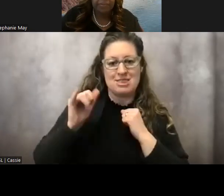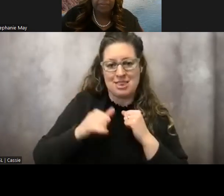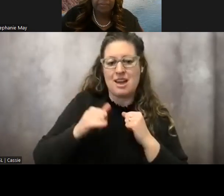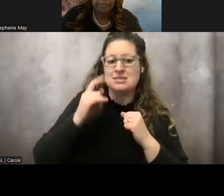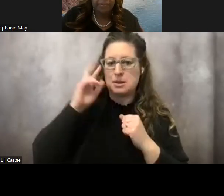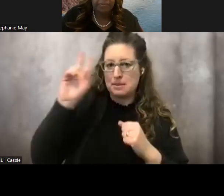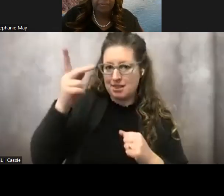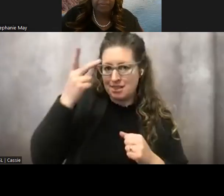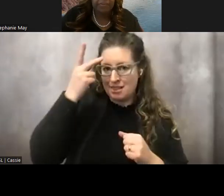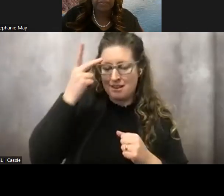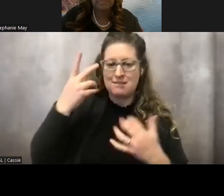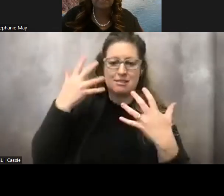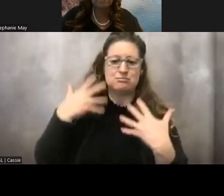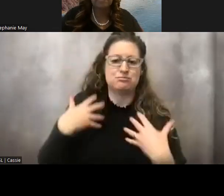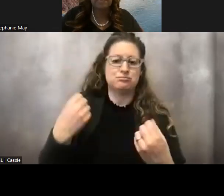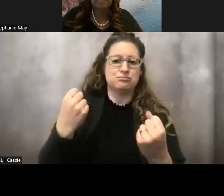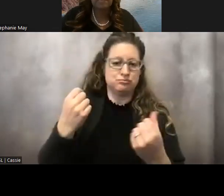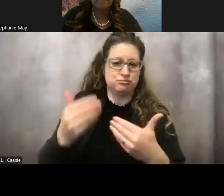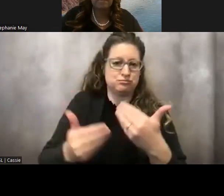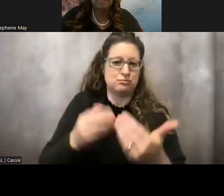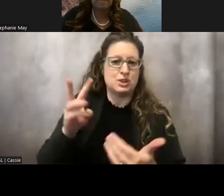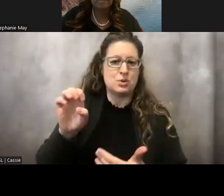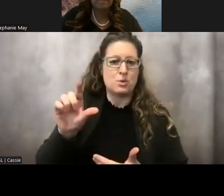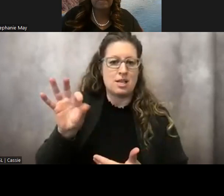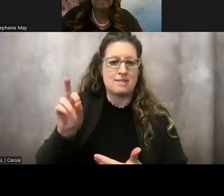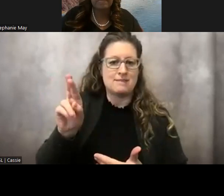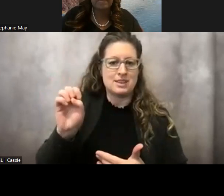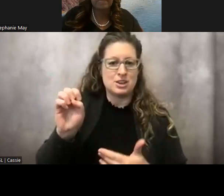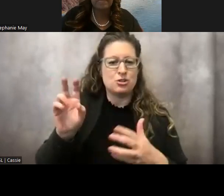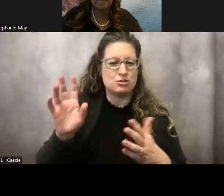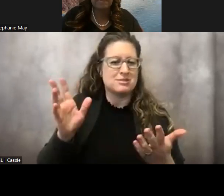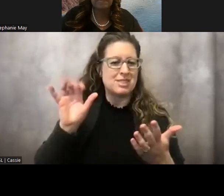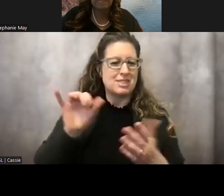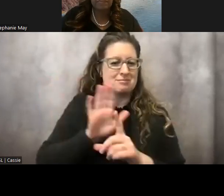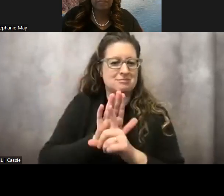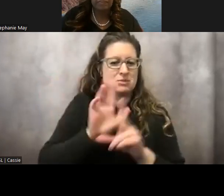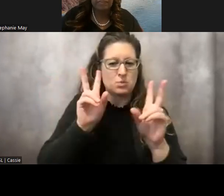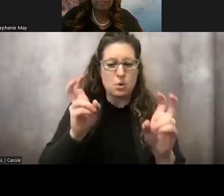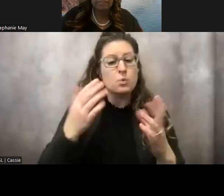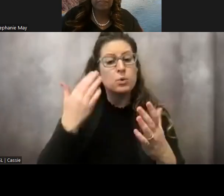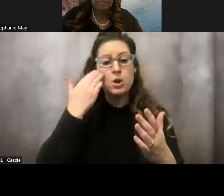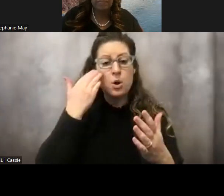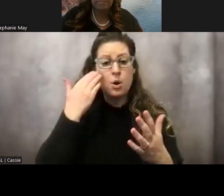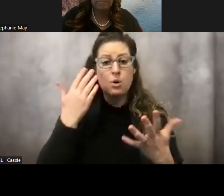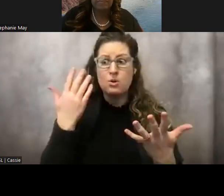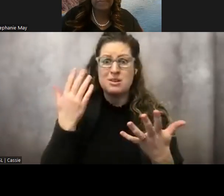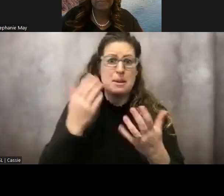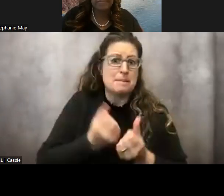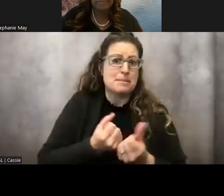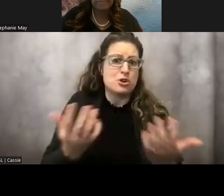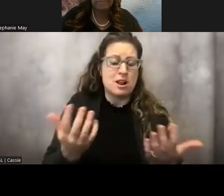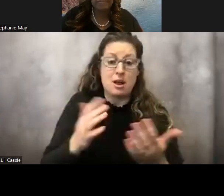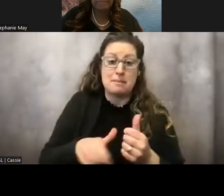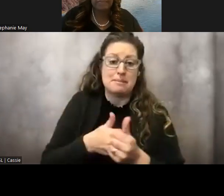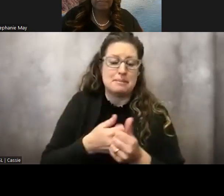So we know that the contributors to burnout are many.